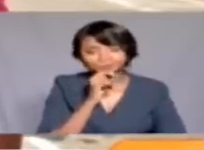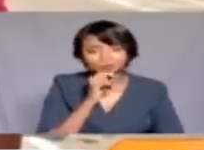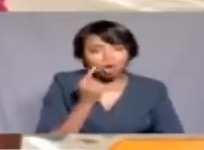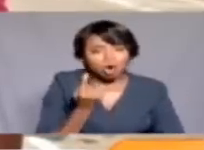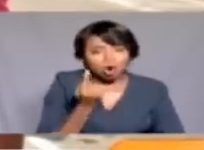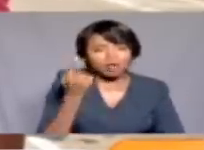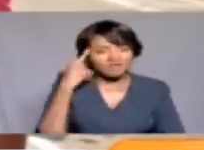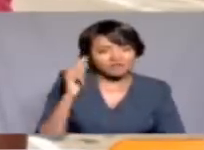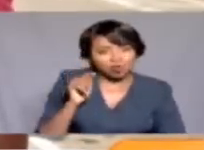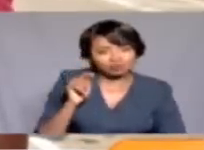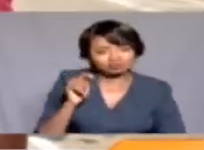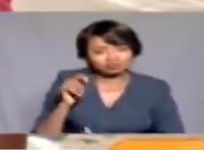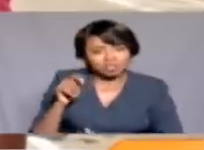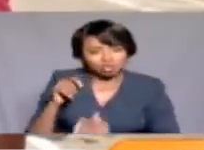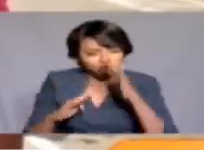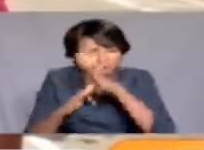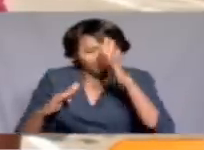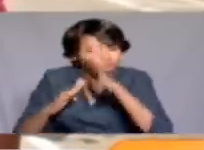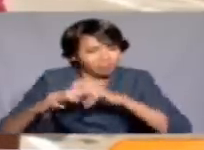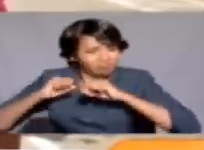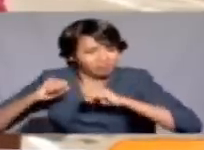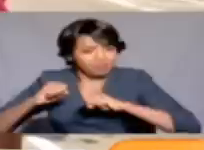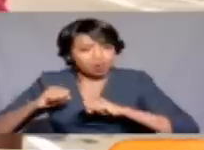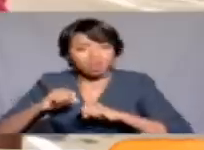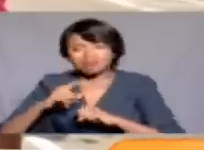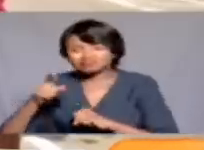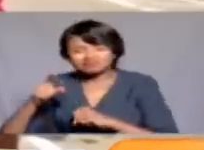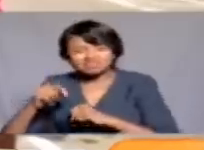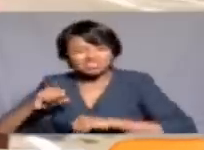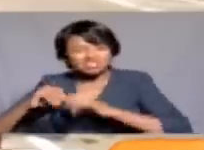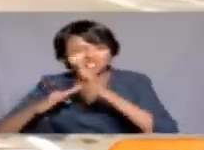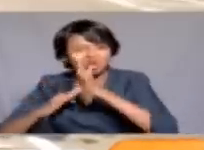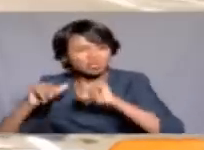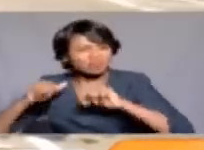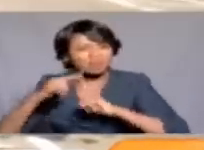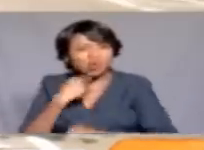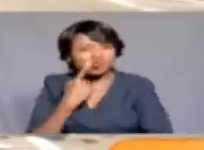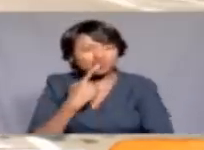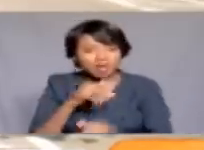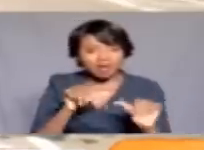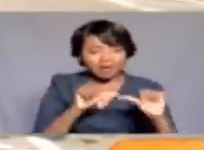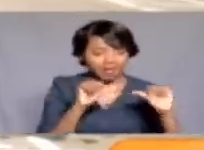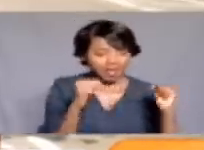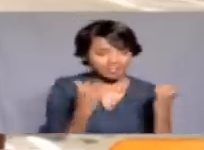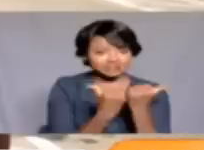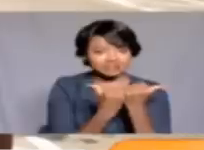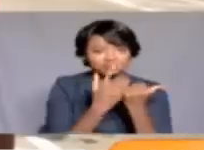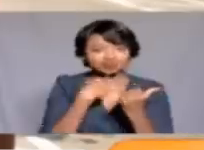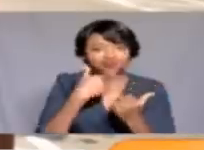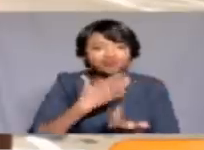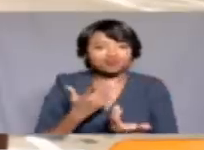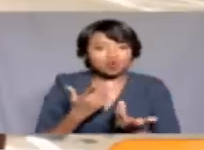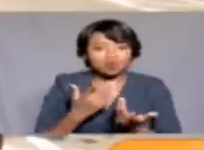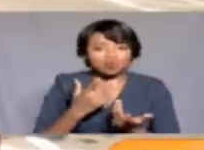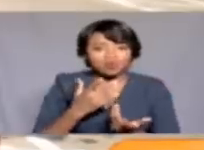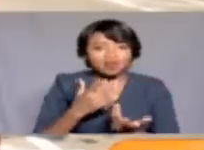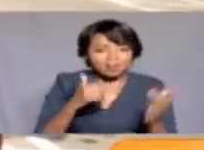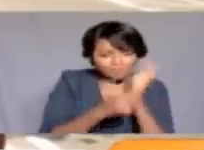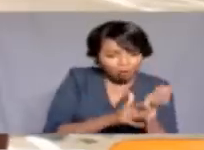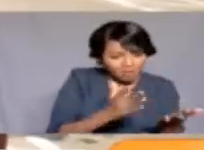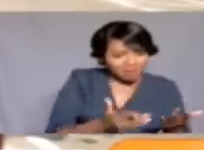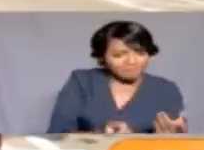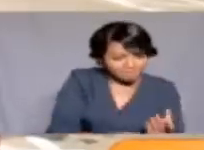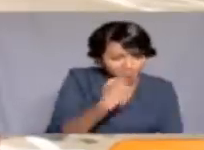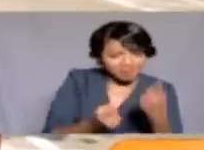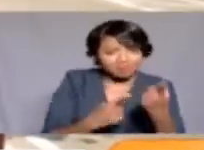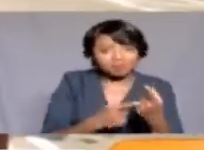key stakeholders. Who are these key stakeholders? The key stakeholders are the agencies that would be the front line of any grievance that would come from